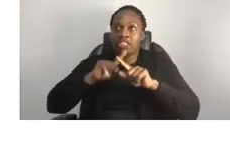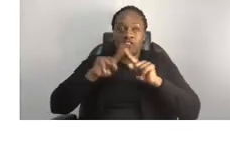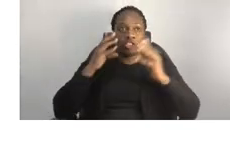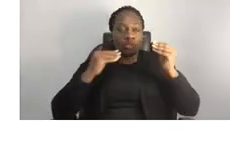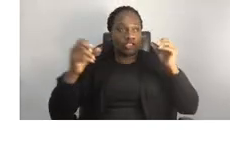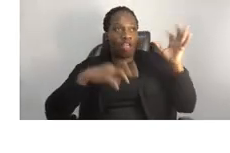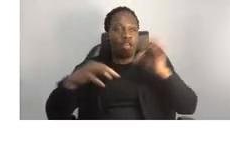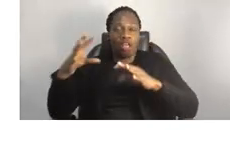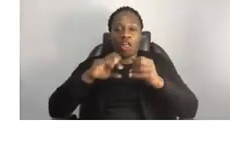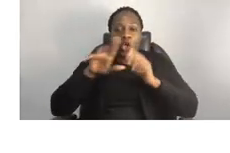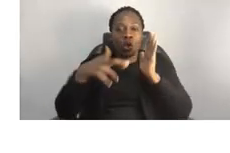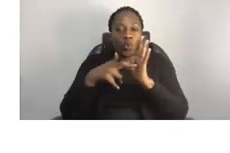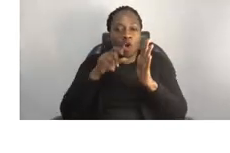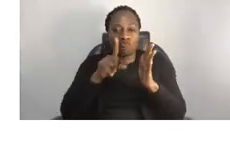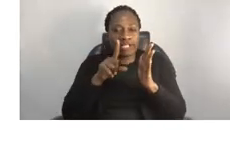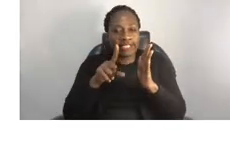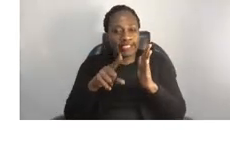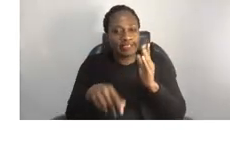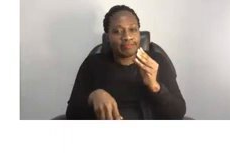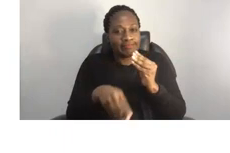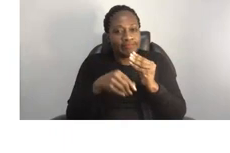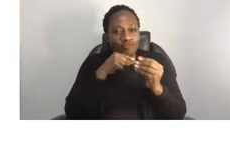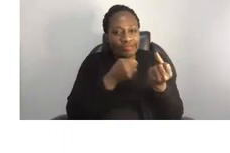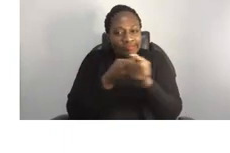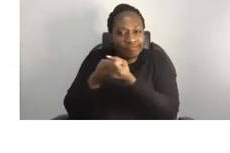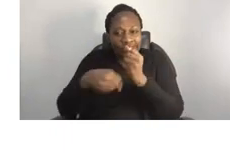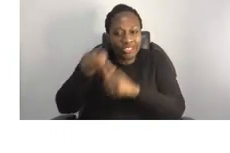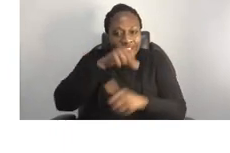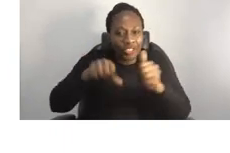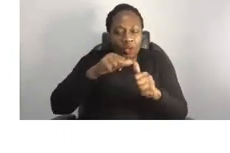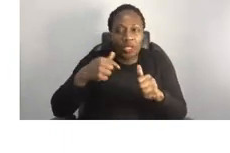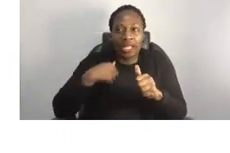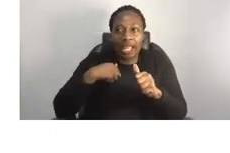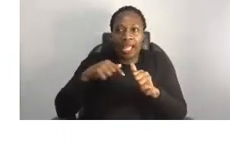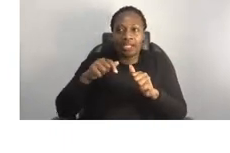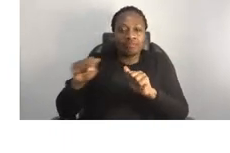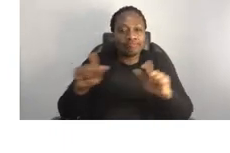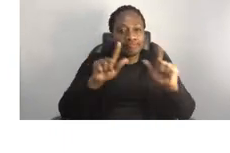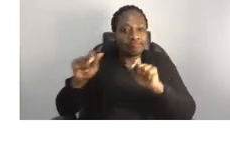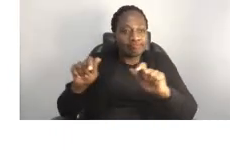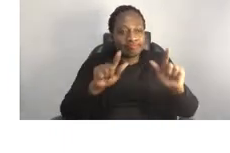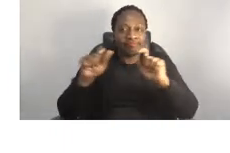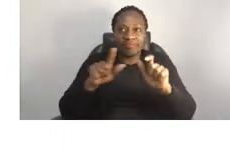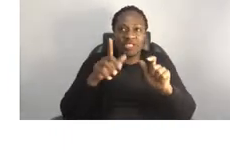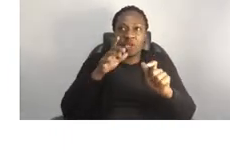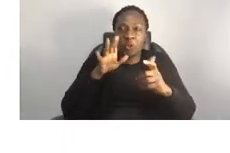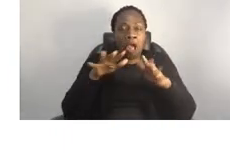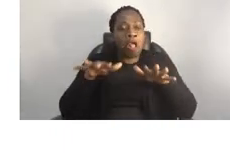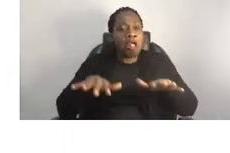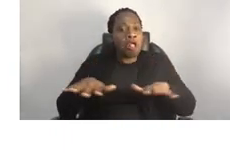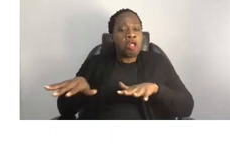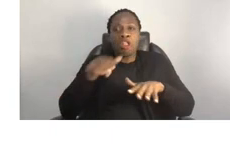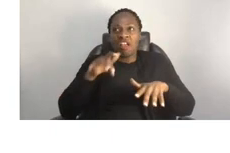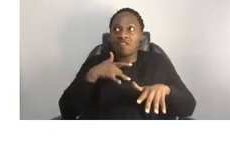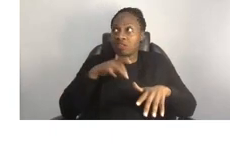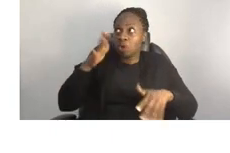and roles really complemented each other. Because we used slide decks and had someone facilitating, it was pretty low stakes. You didn't have to